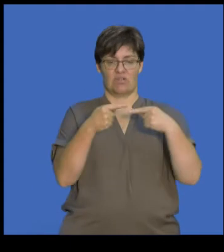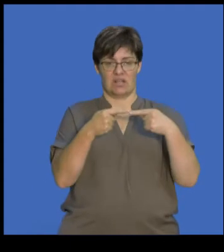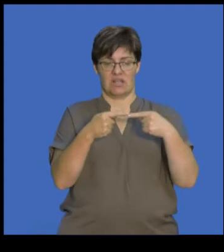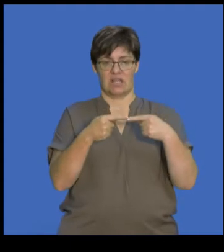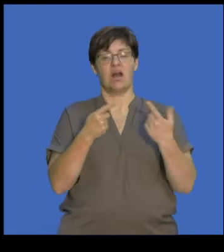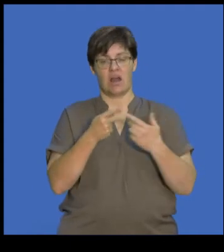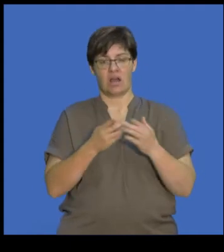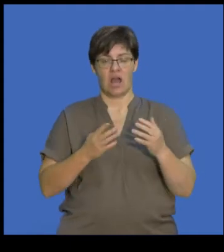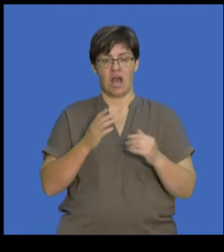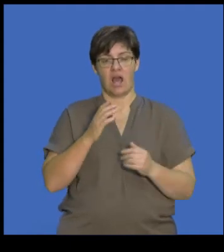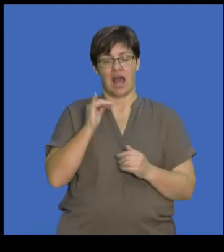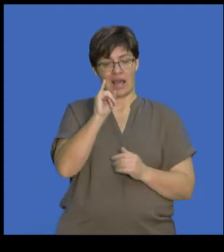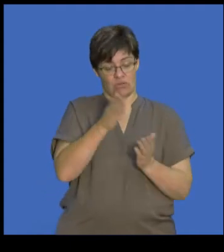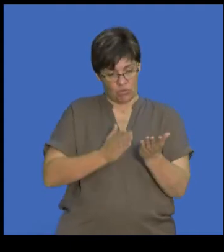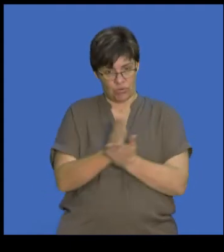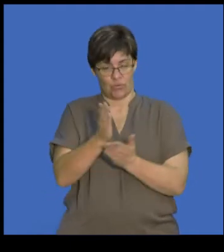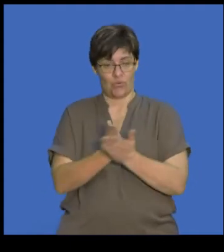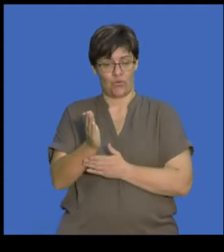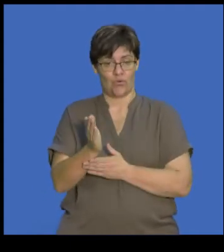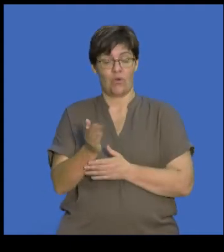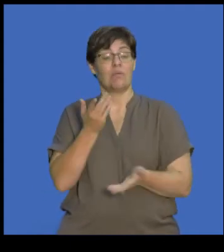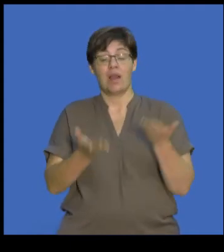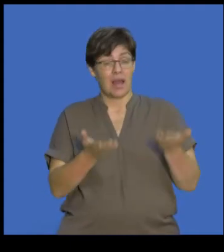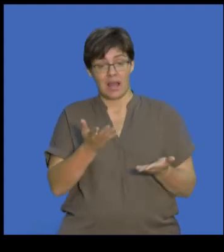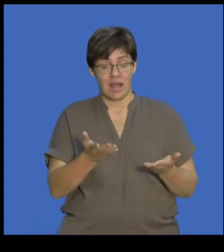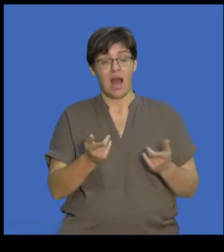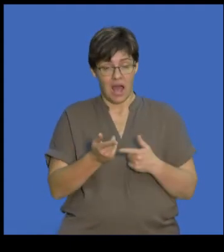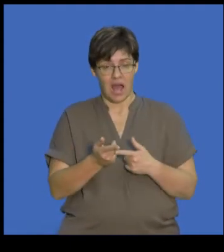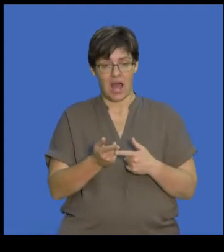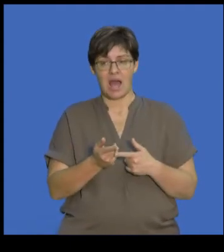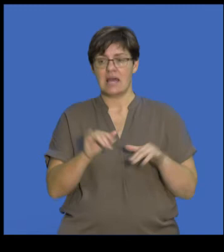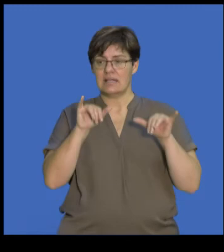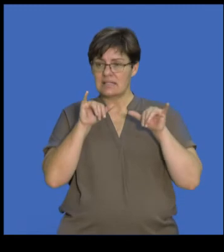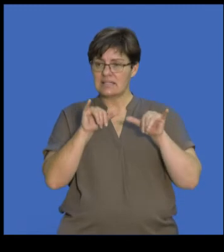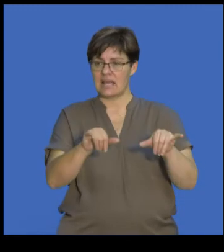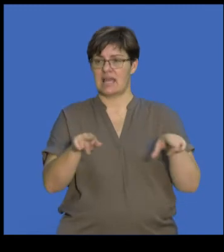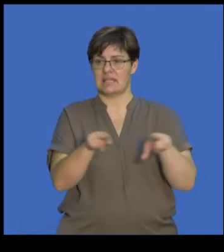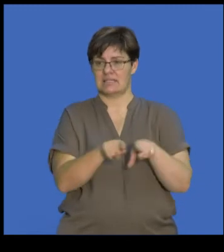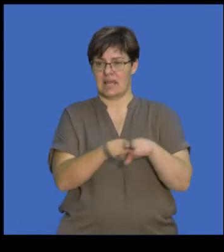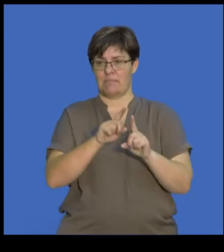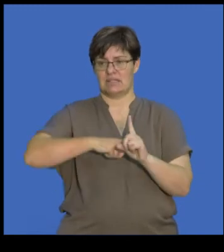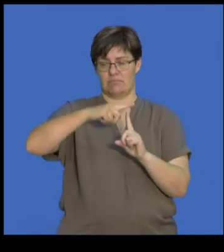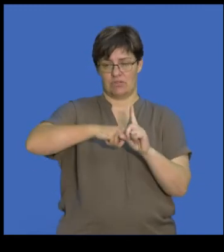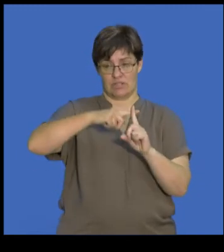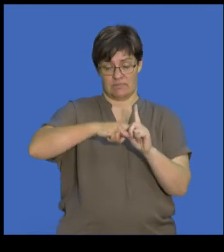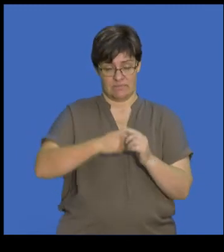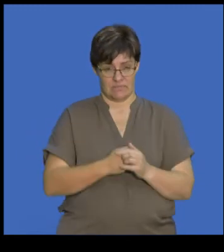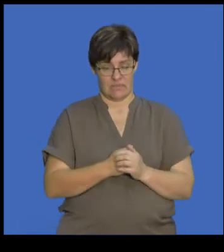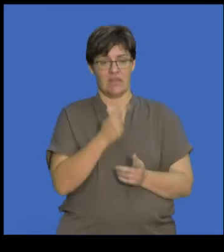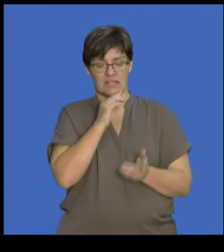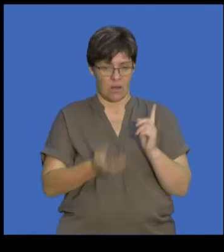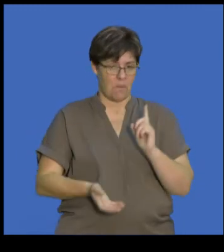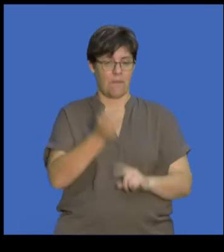it, provided the temperature remains constant. Now that's how we actually arrive at the Ohm's law,